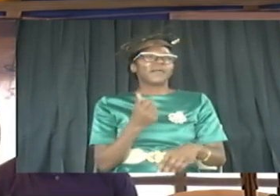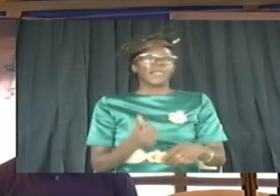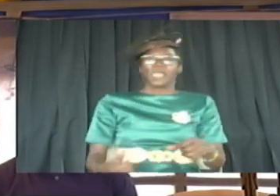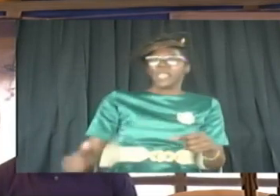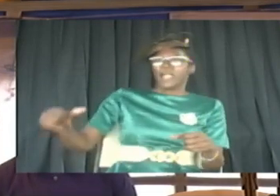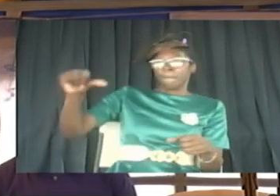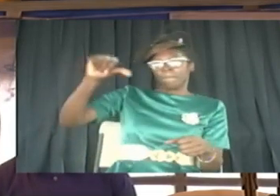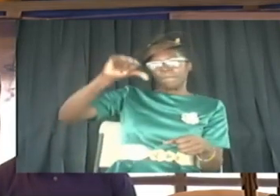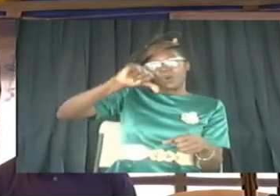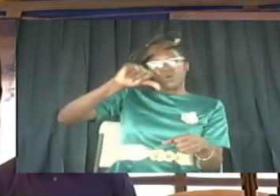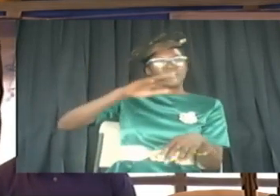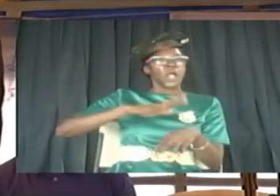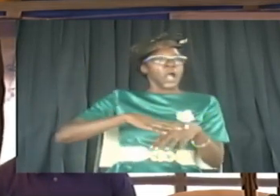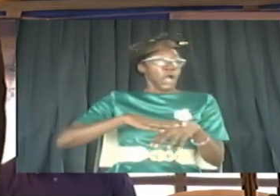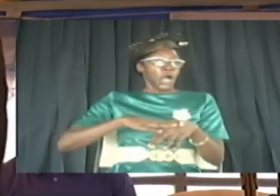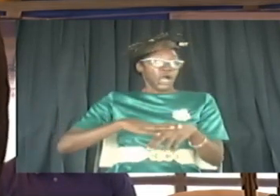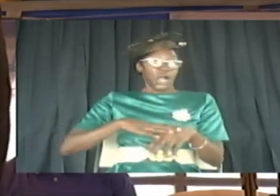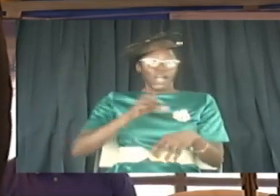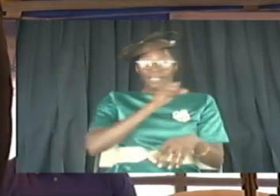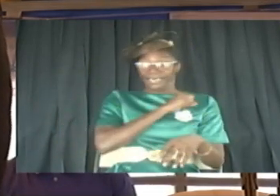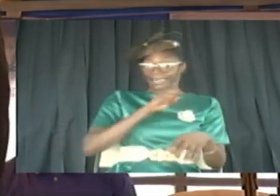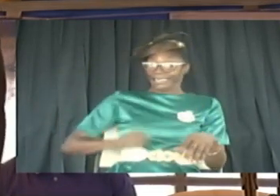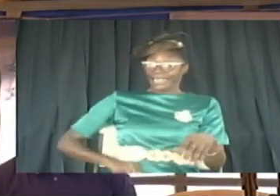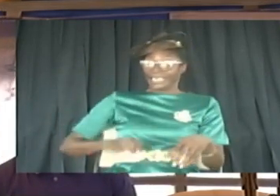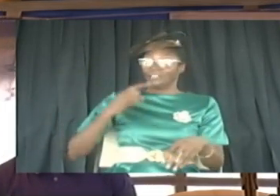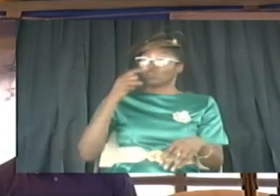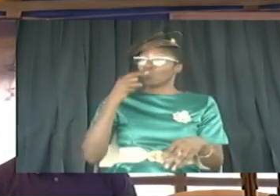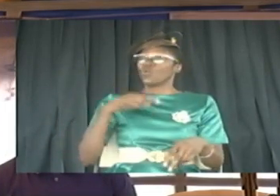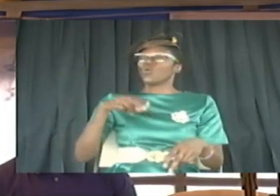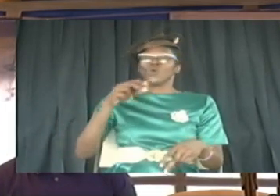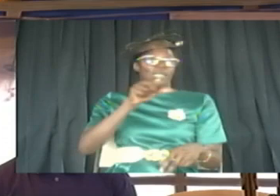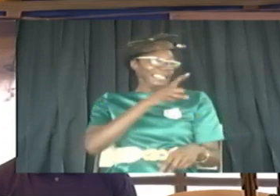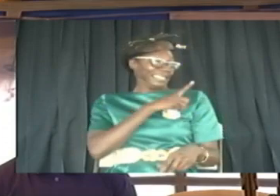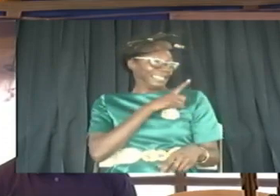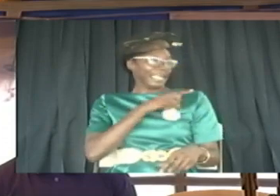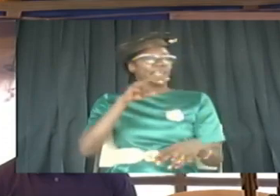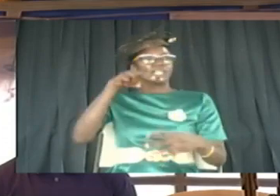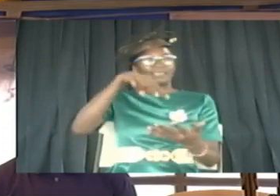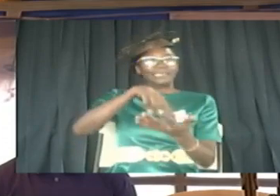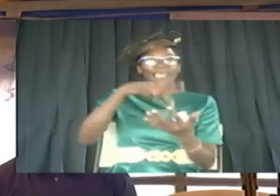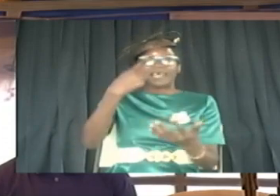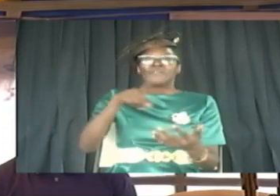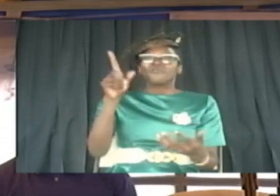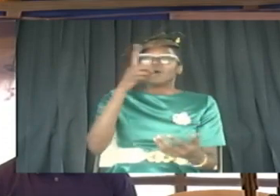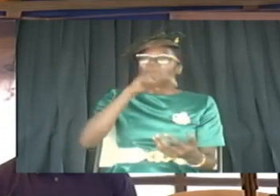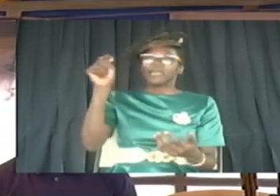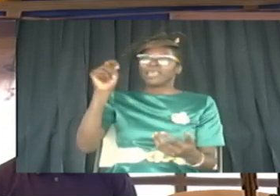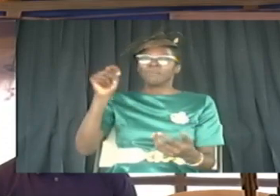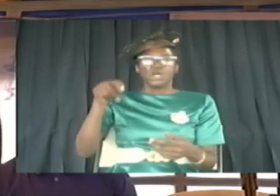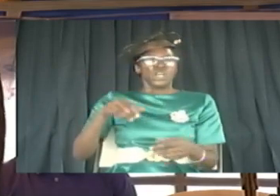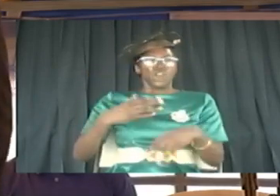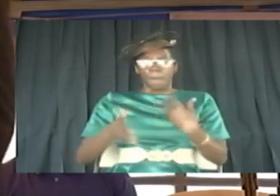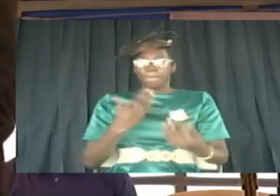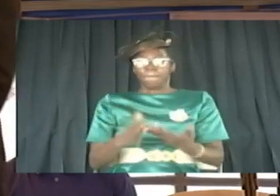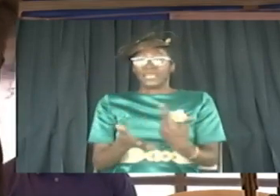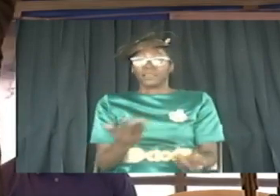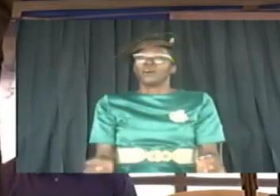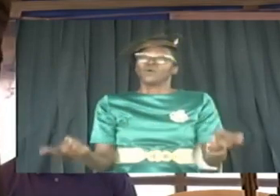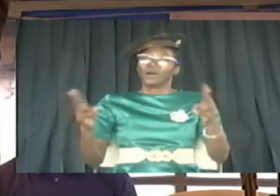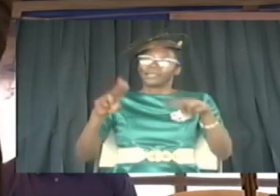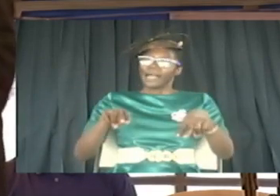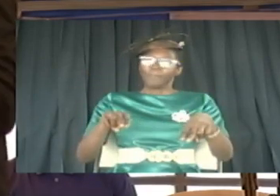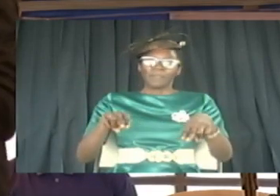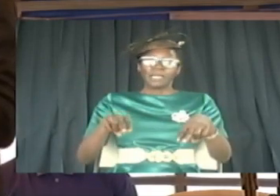the saints who dares to stand for him. No matter what the cost, the consequence, no matter what